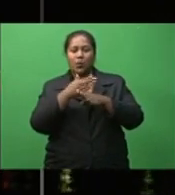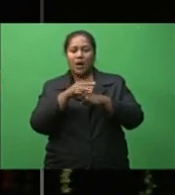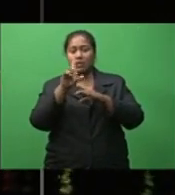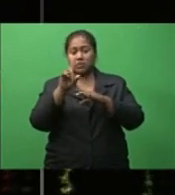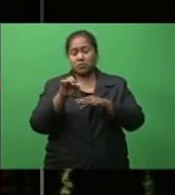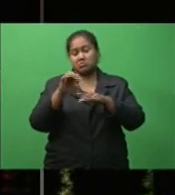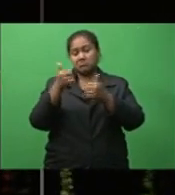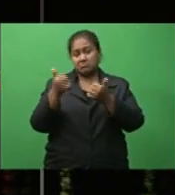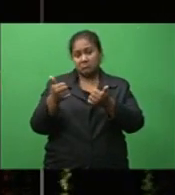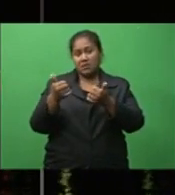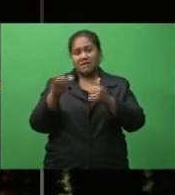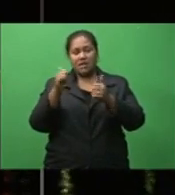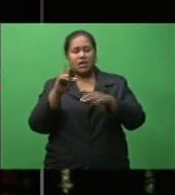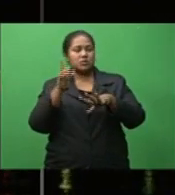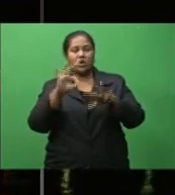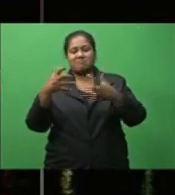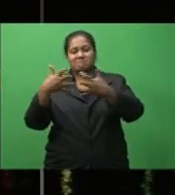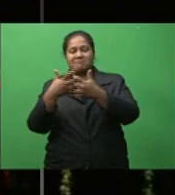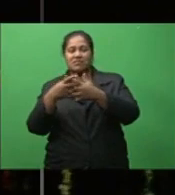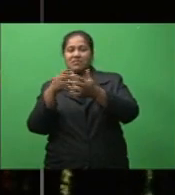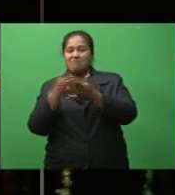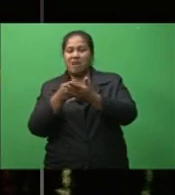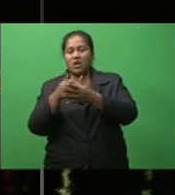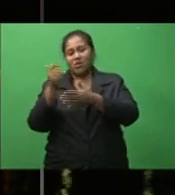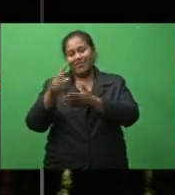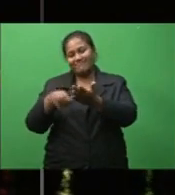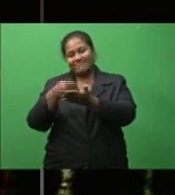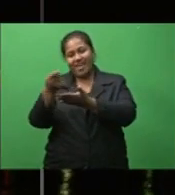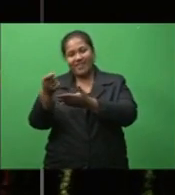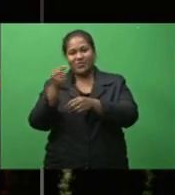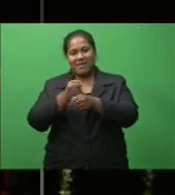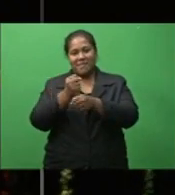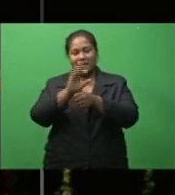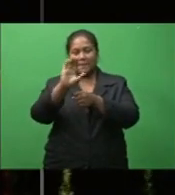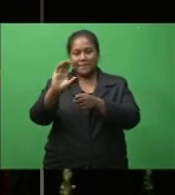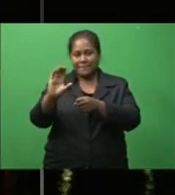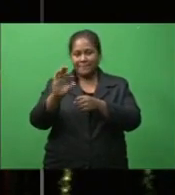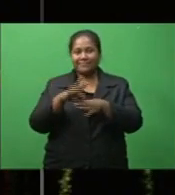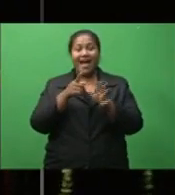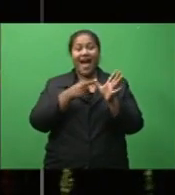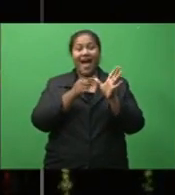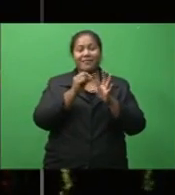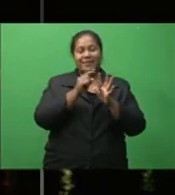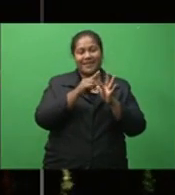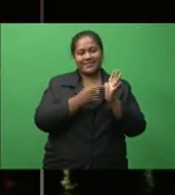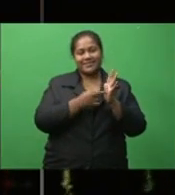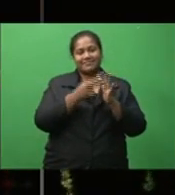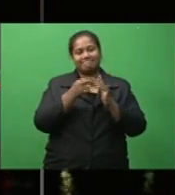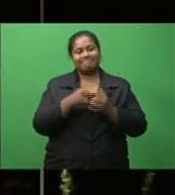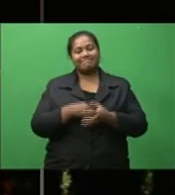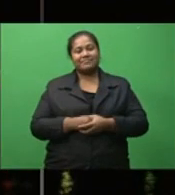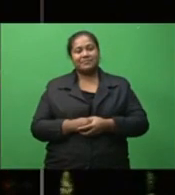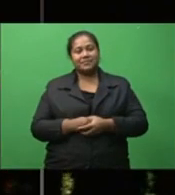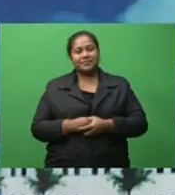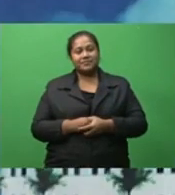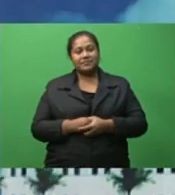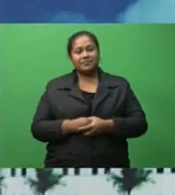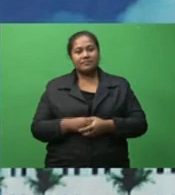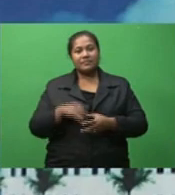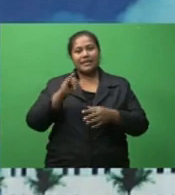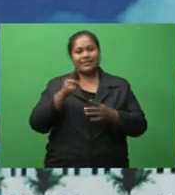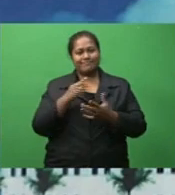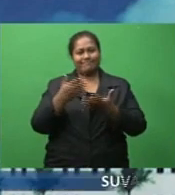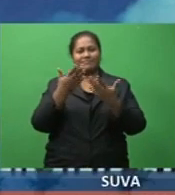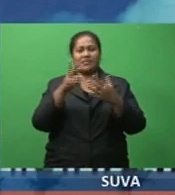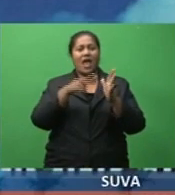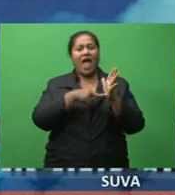far does not match the amount of money already paid to the contractor. Apinisa Wangarandovu with the details. It appears